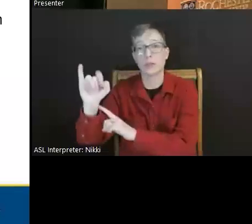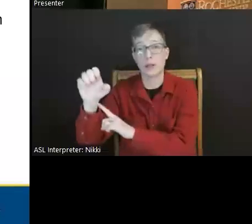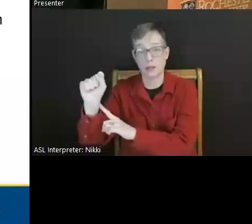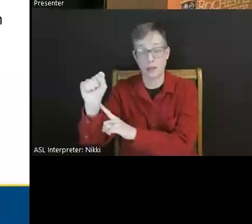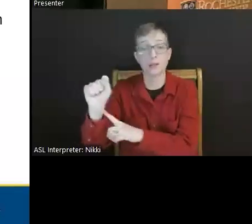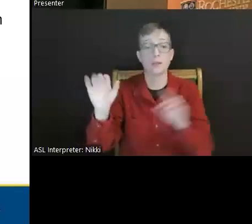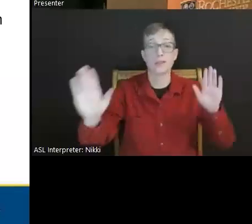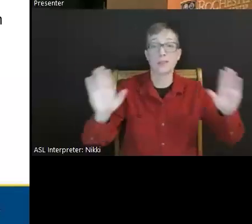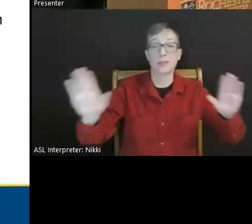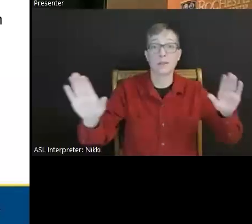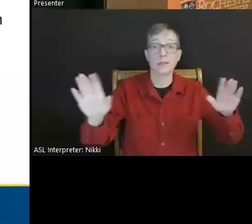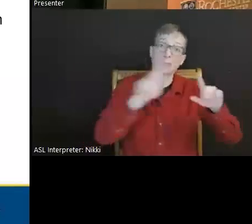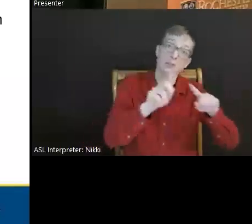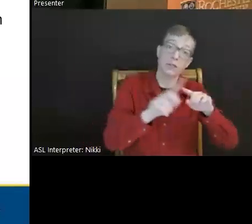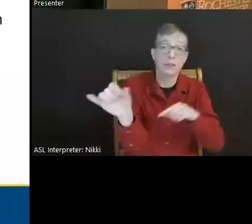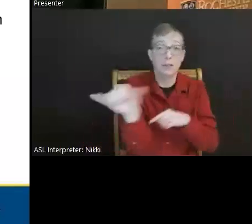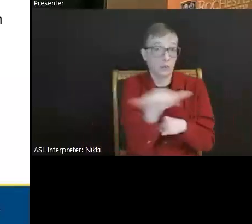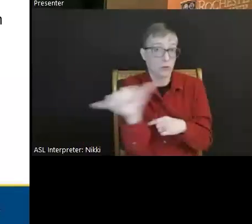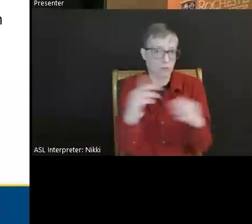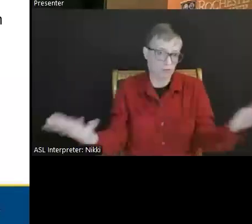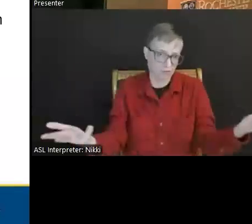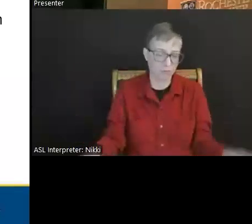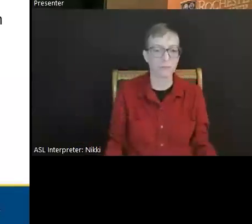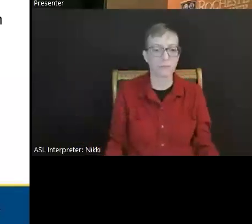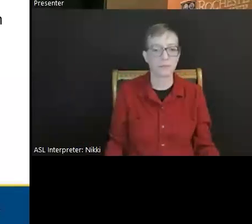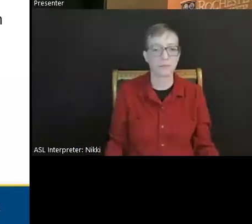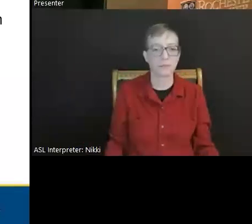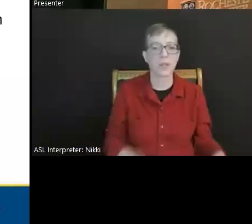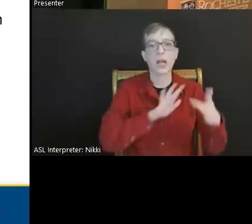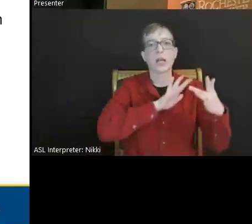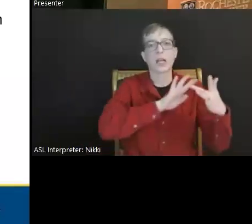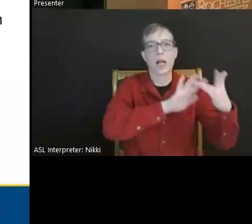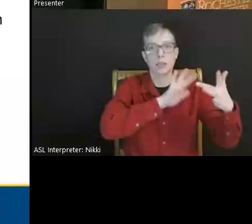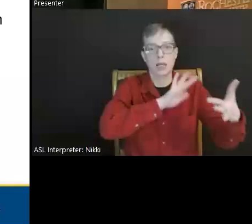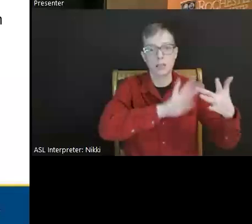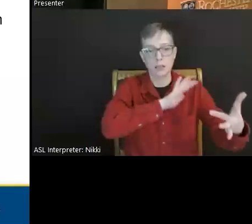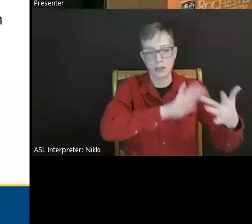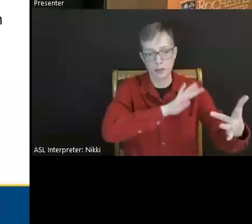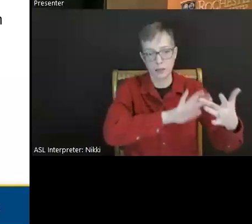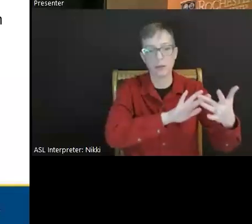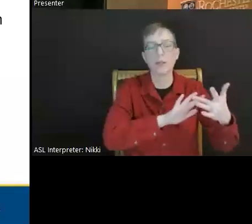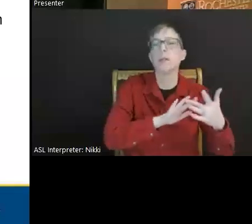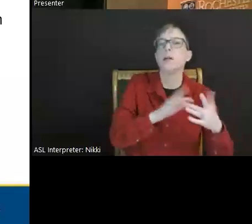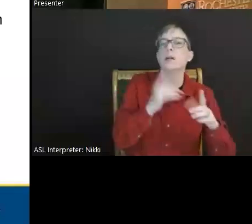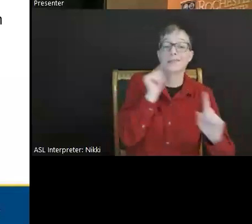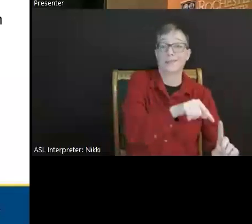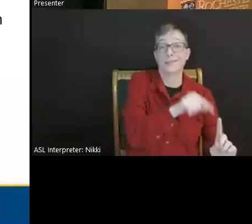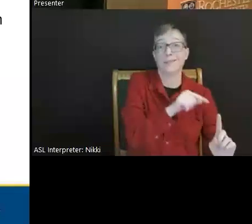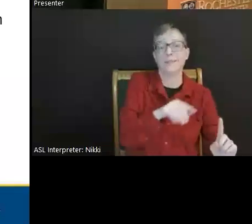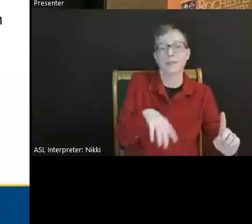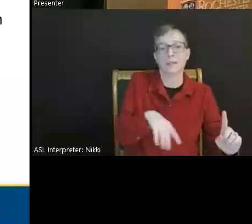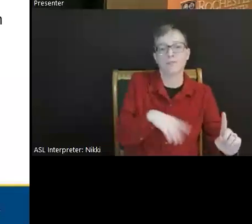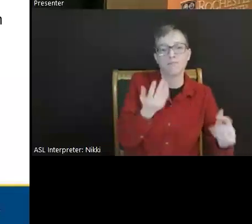the contact frequency, with at least 6 contacts a month for ACT and less